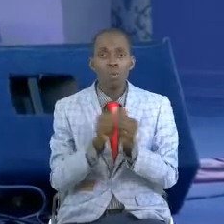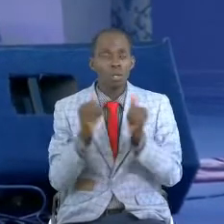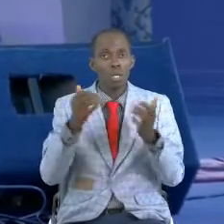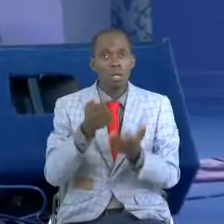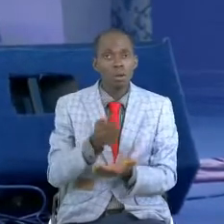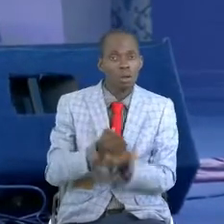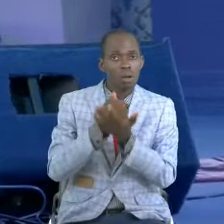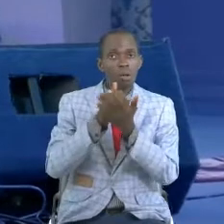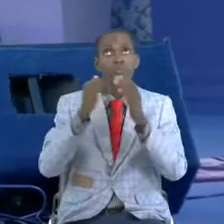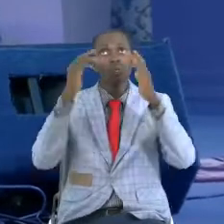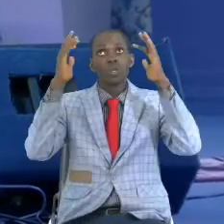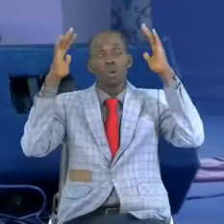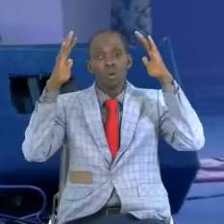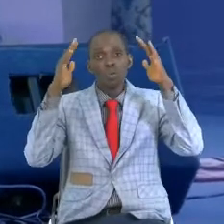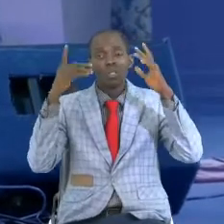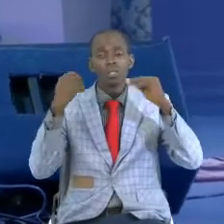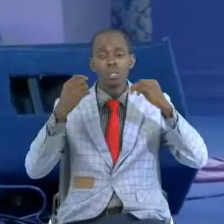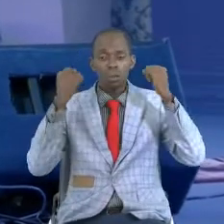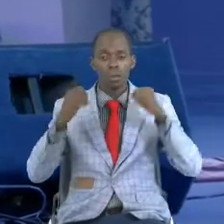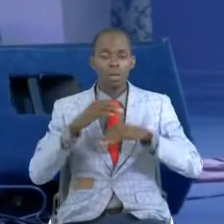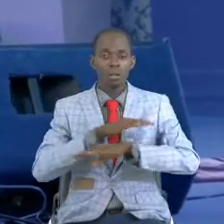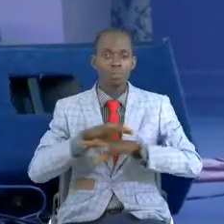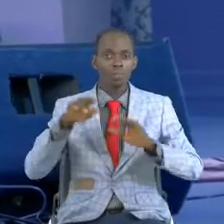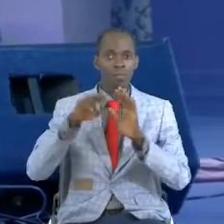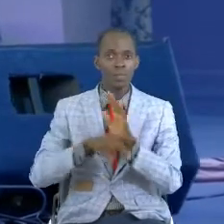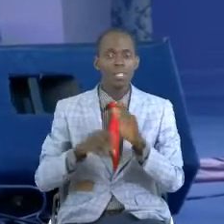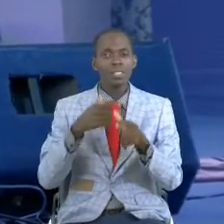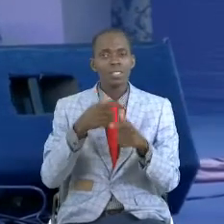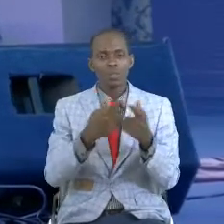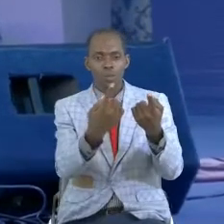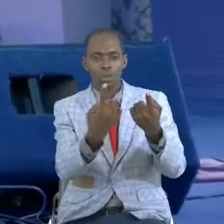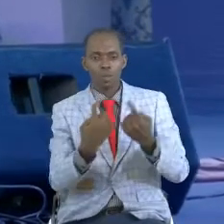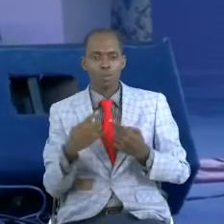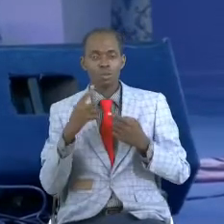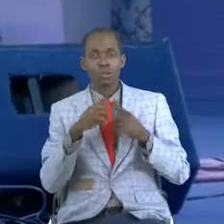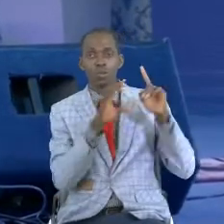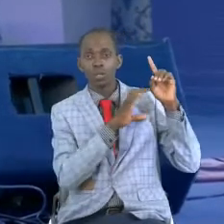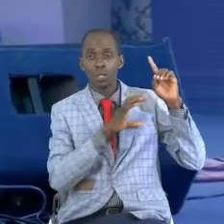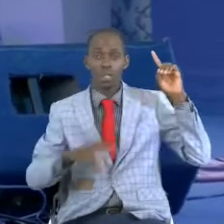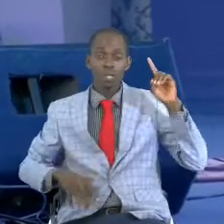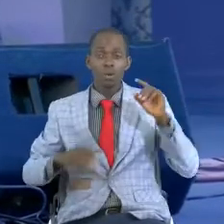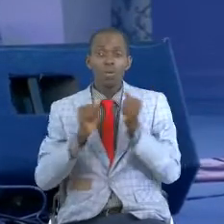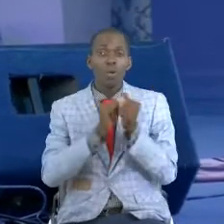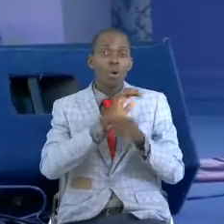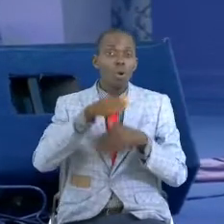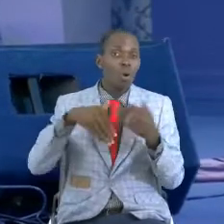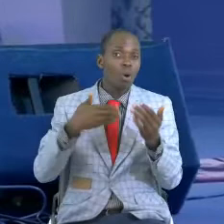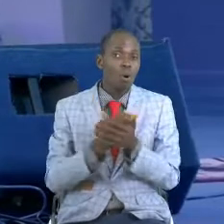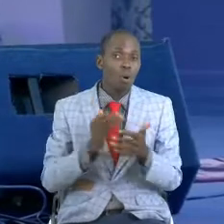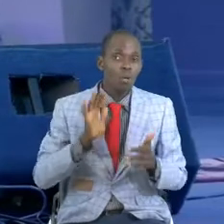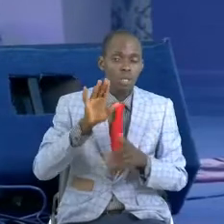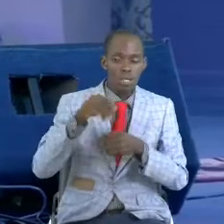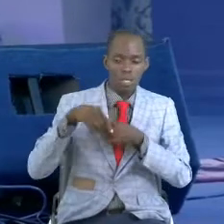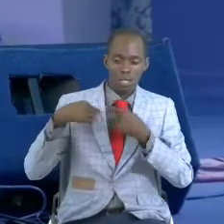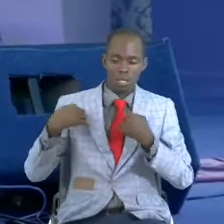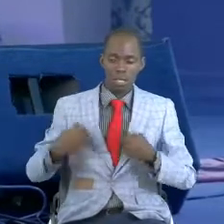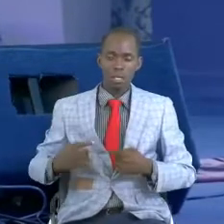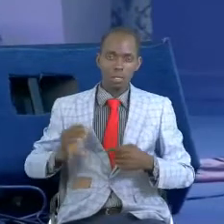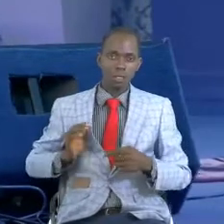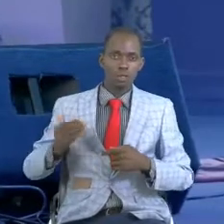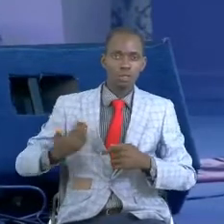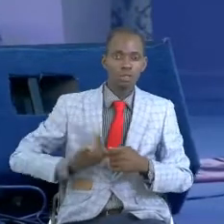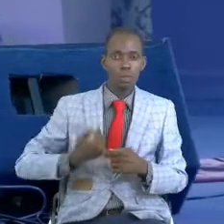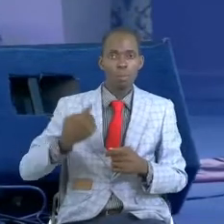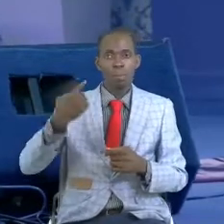the powerlessness, but then you come to Christ with all your heart, with all your soul, with all your mind, and